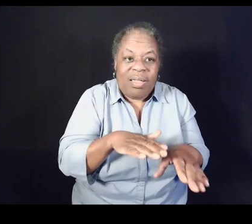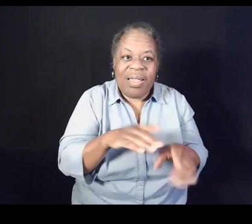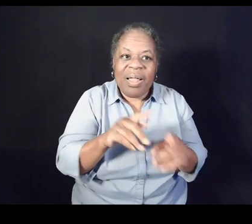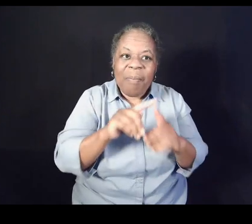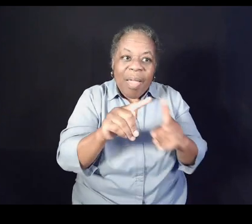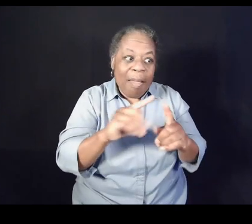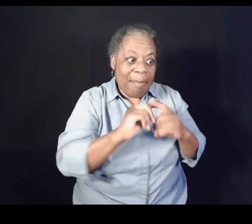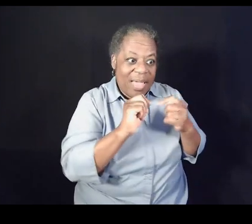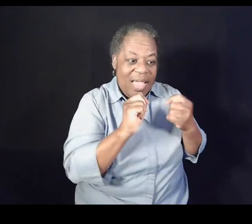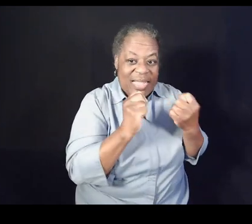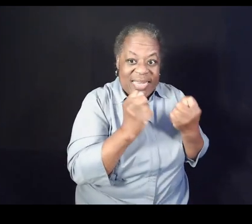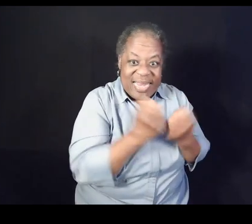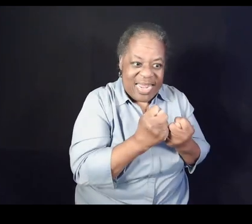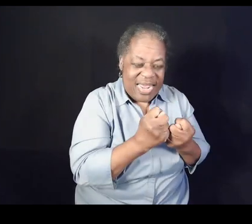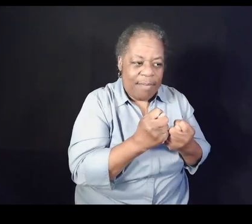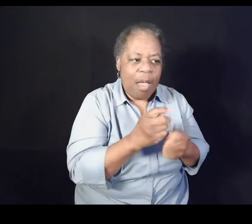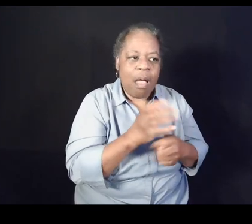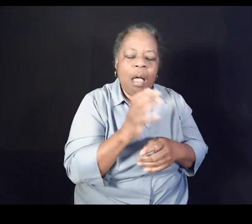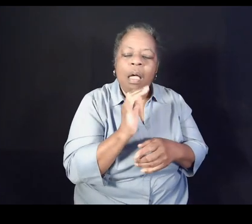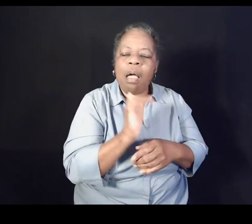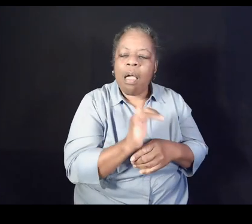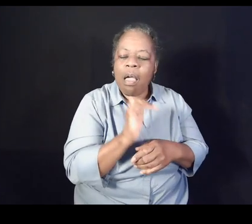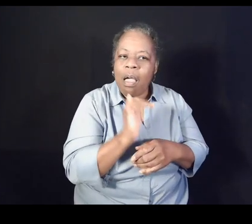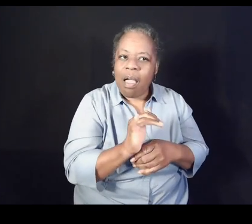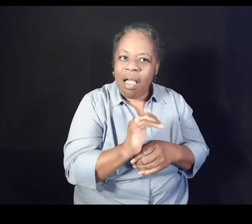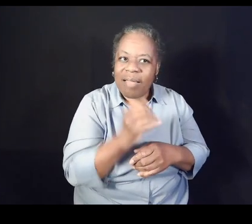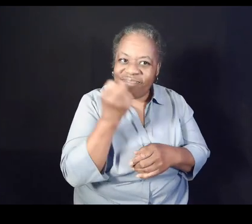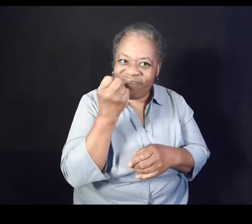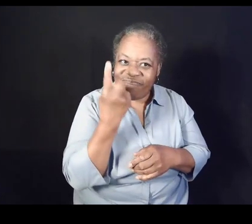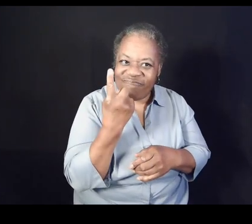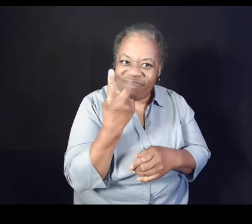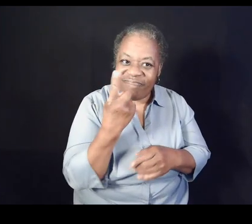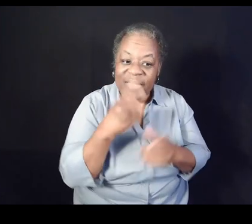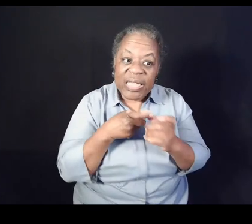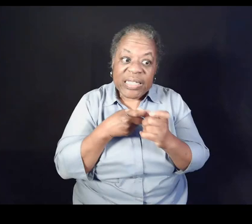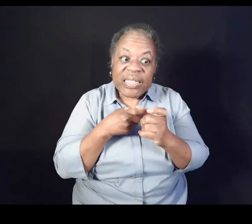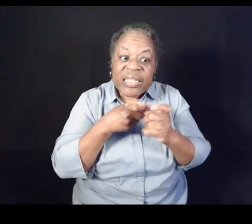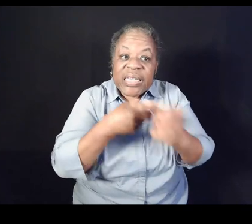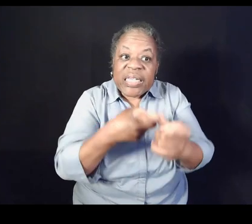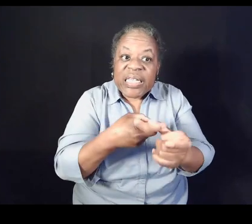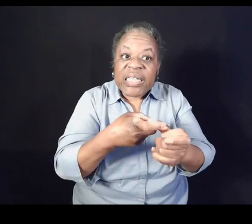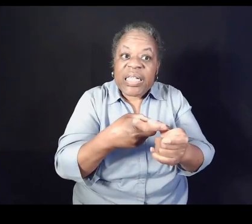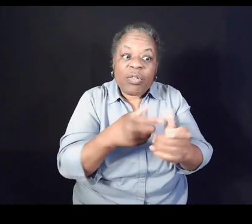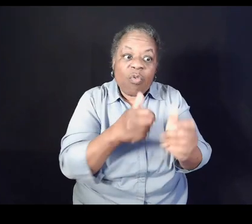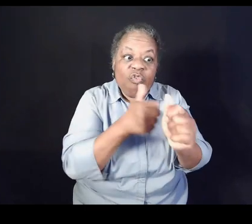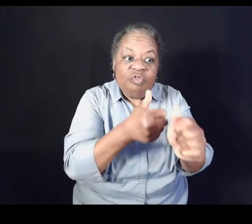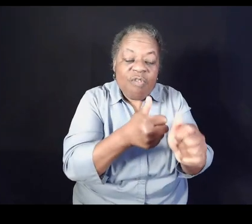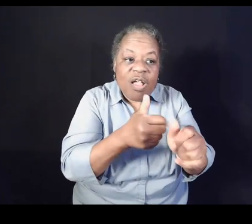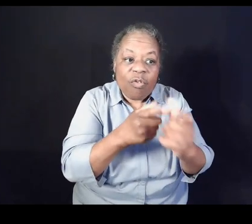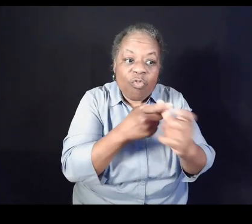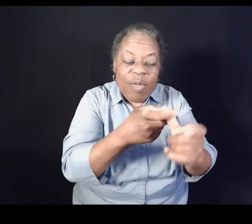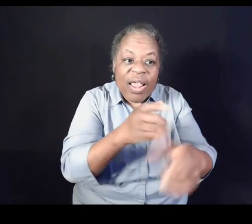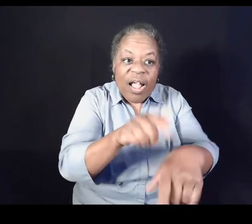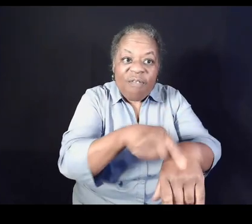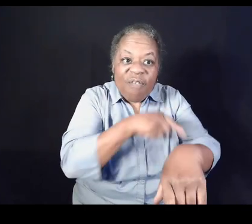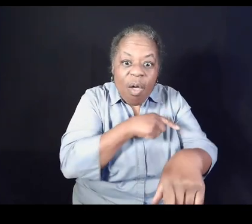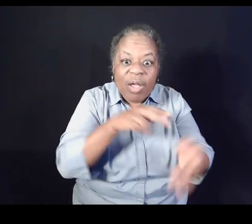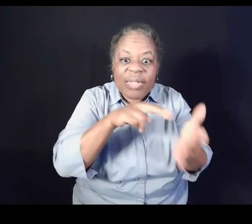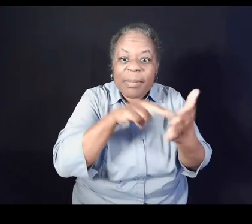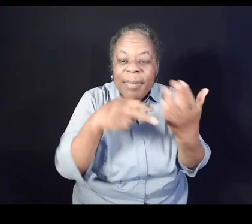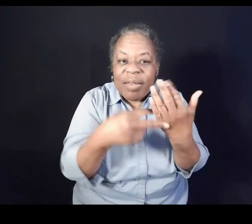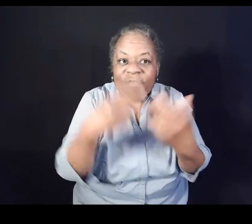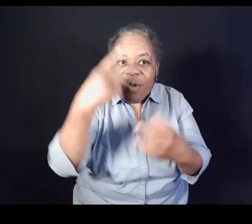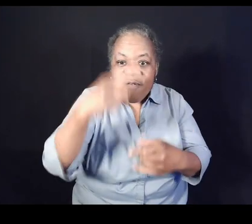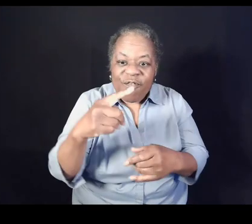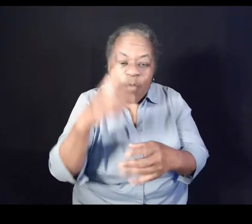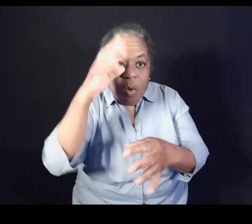onto something. Distance running turns out to be a pretty good metaphor for the faith journey. You